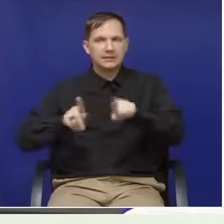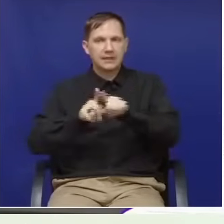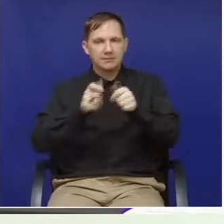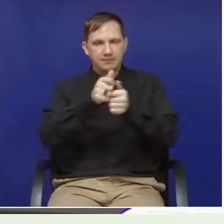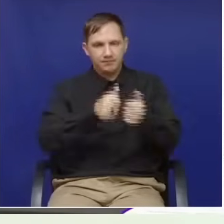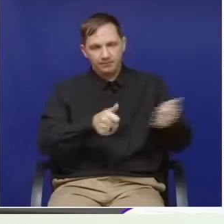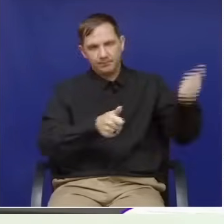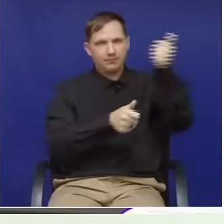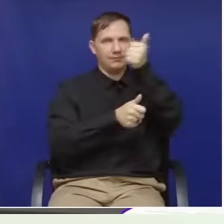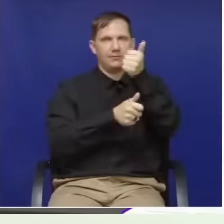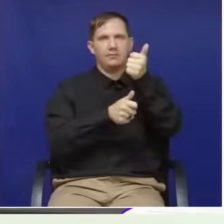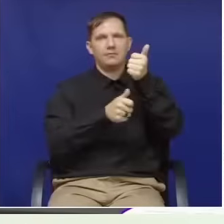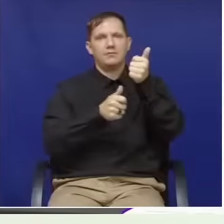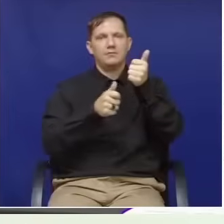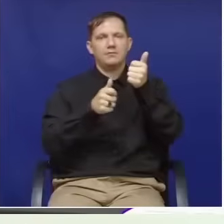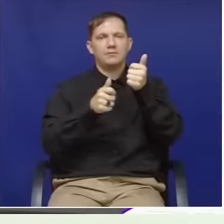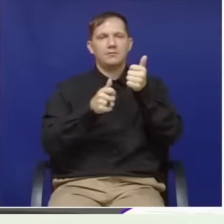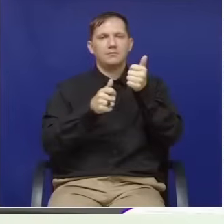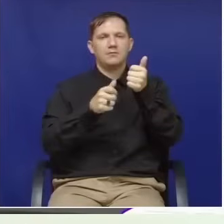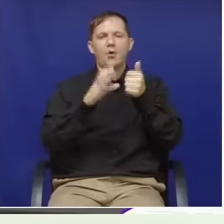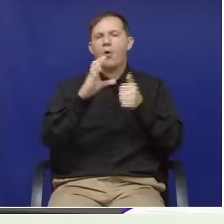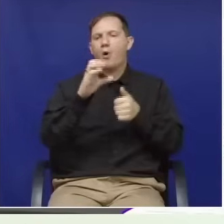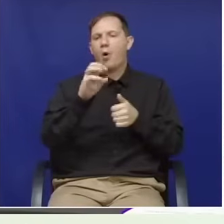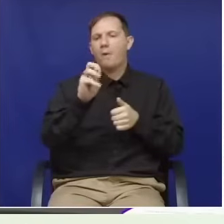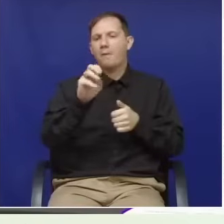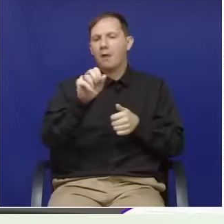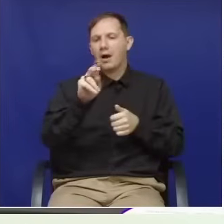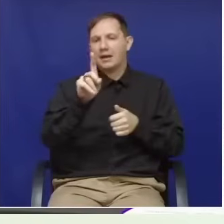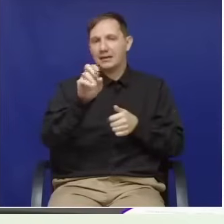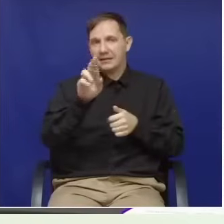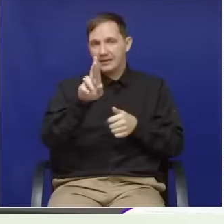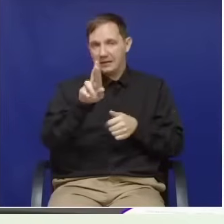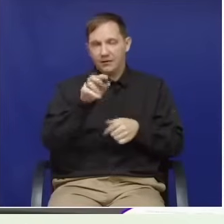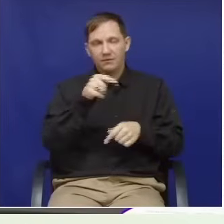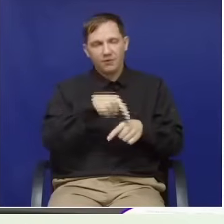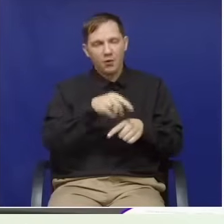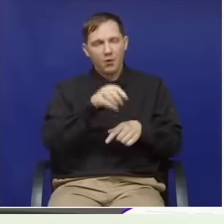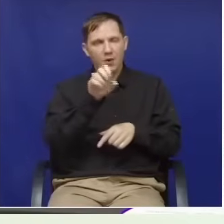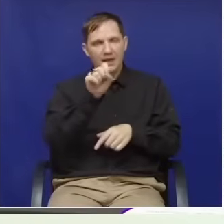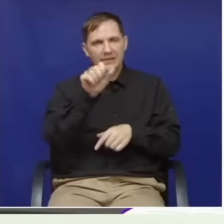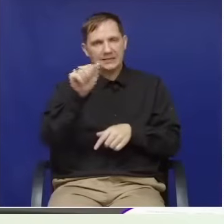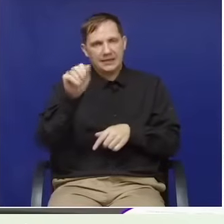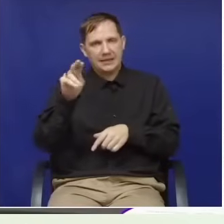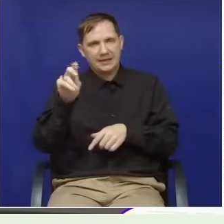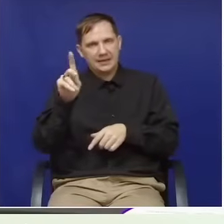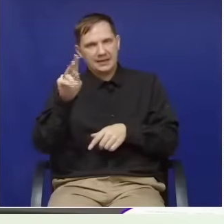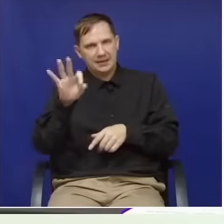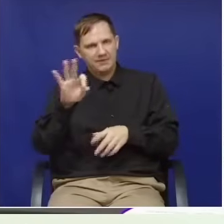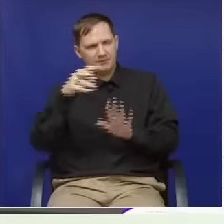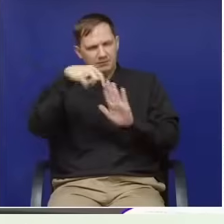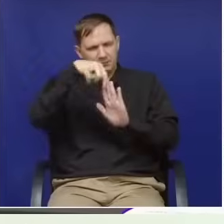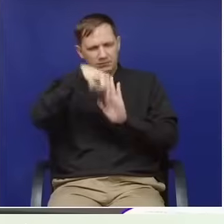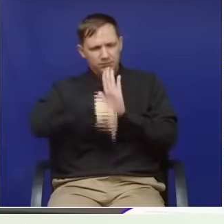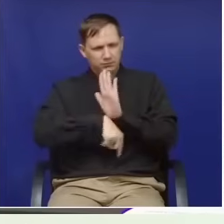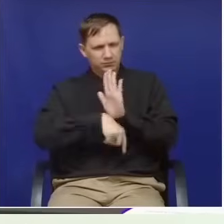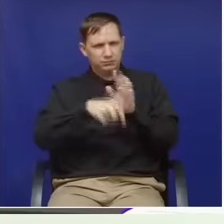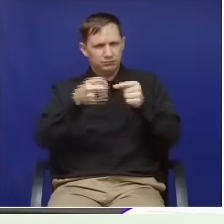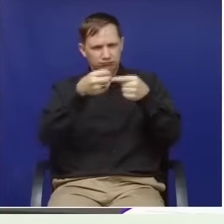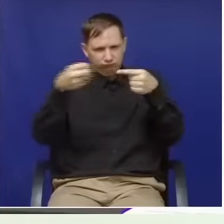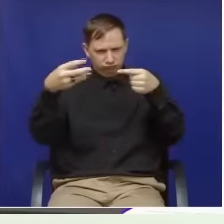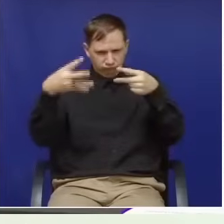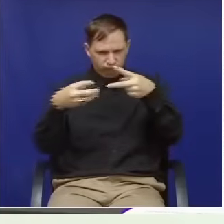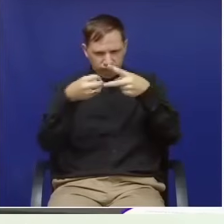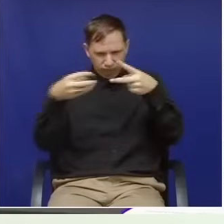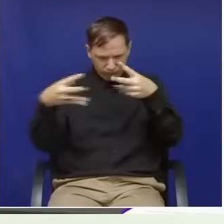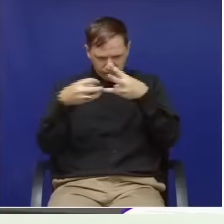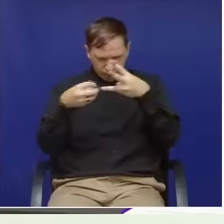the SANDF to present a detailed plan so that we can